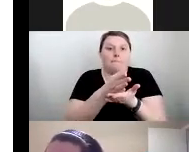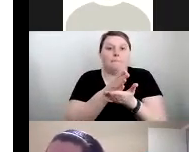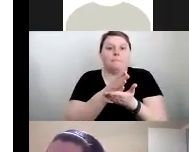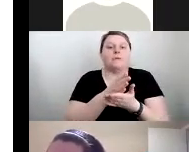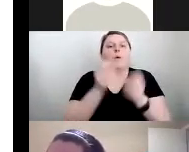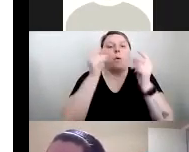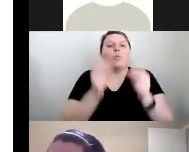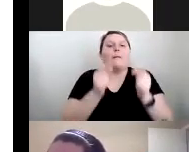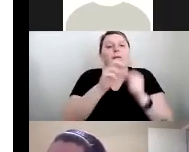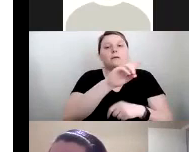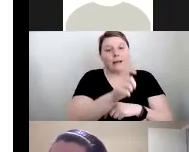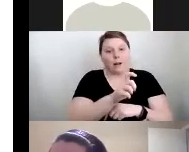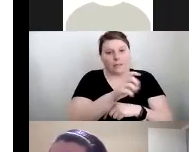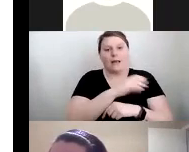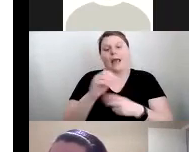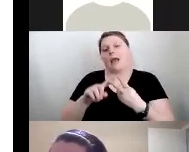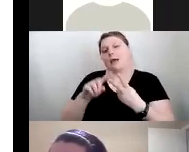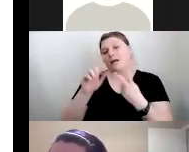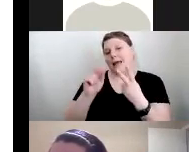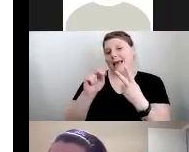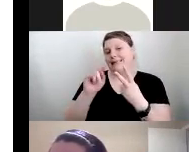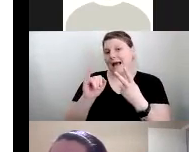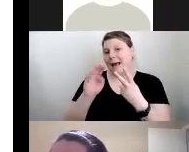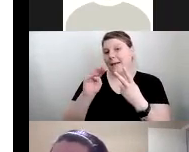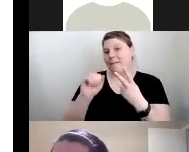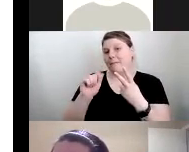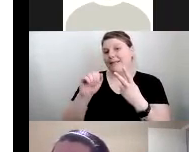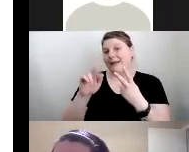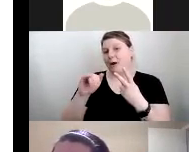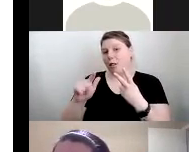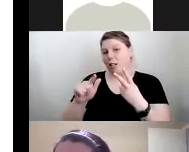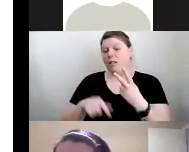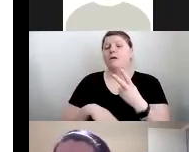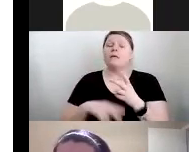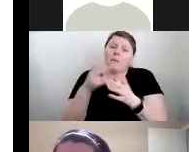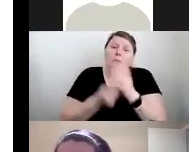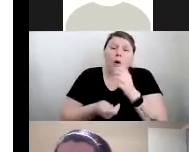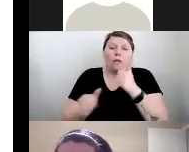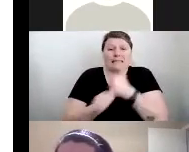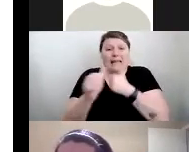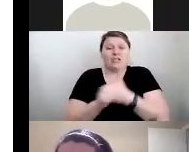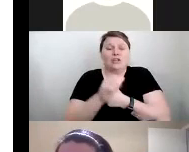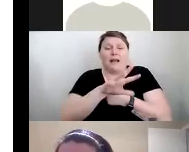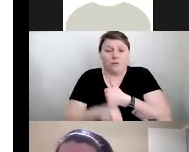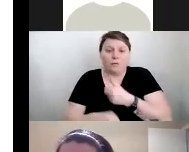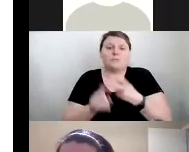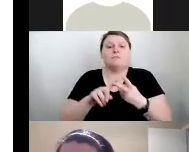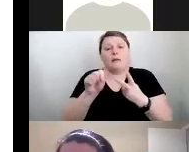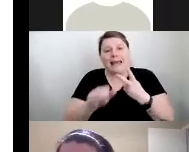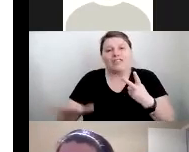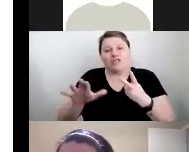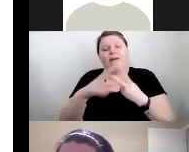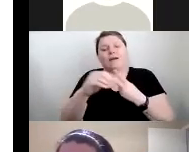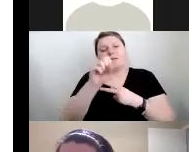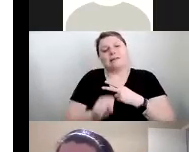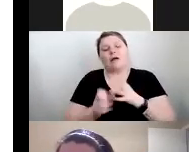diagnostic tests and anti-malarials. And unfortunately, they're both threatened in Africa, as well as in Asia and South America too.